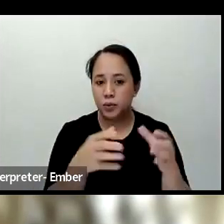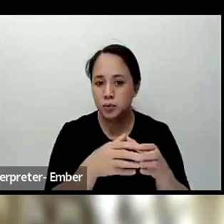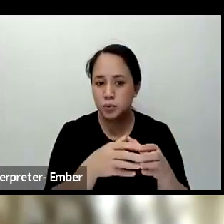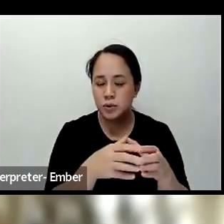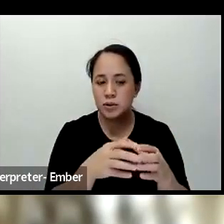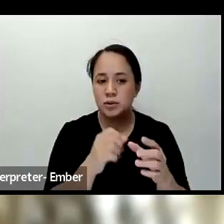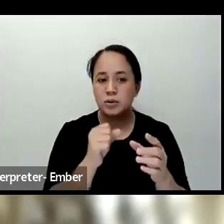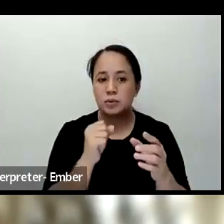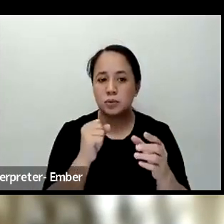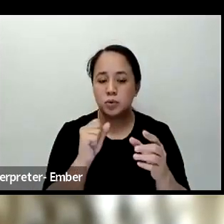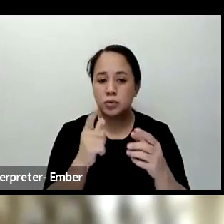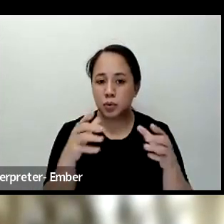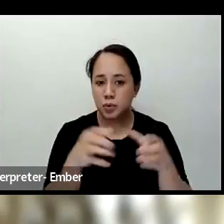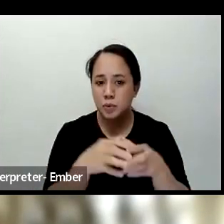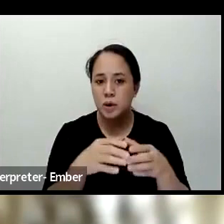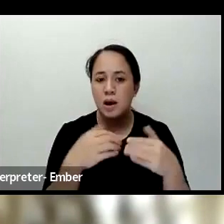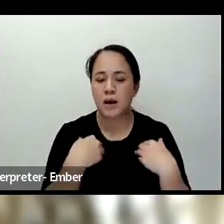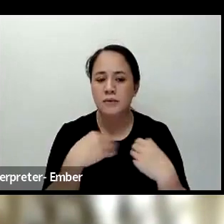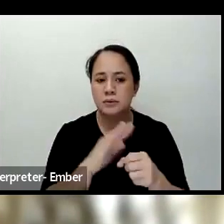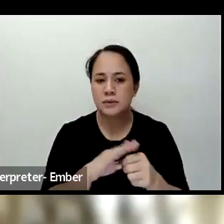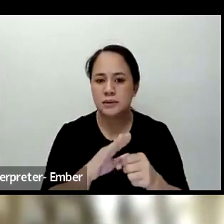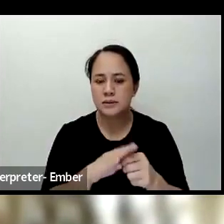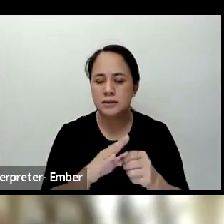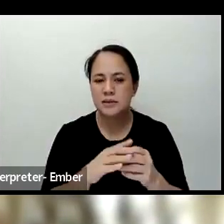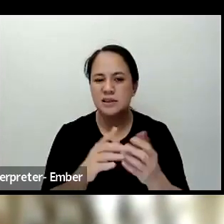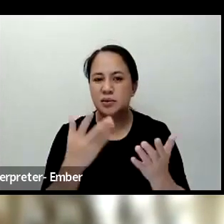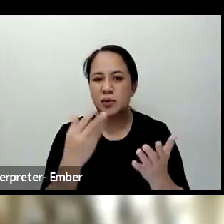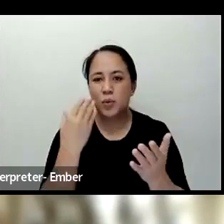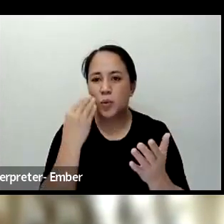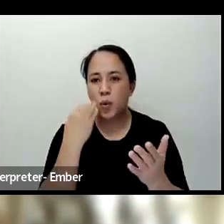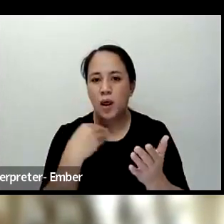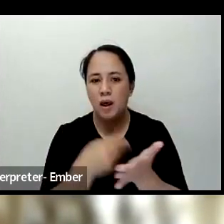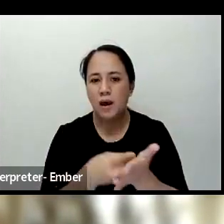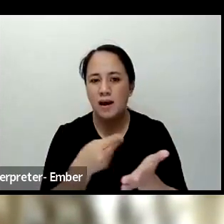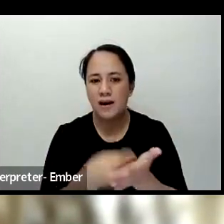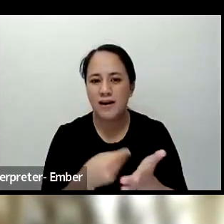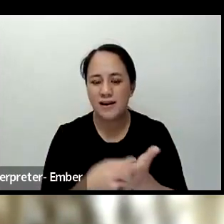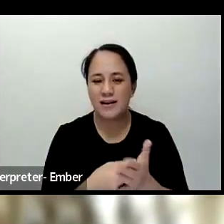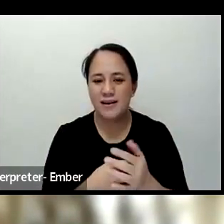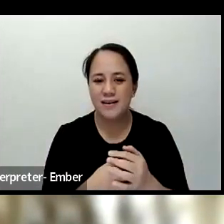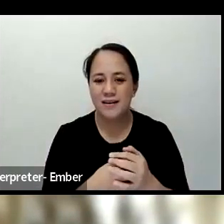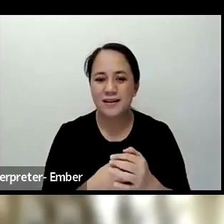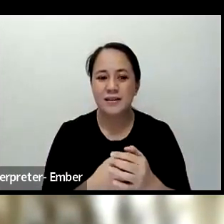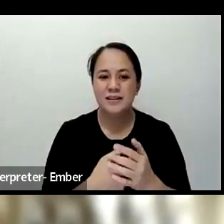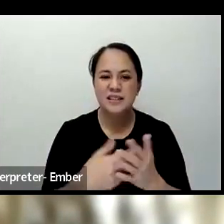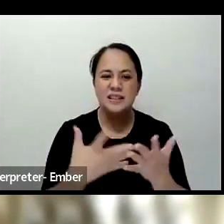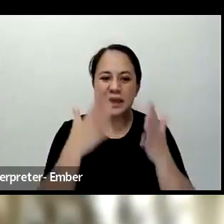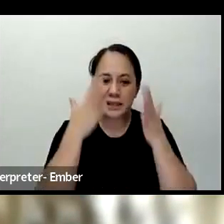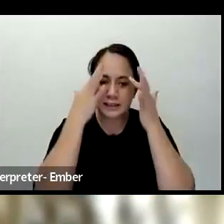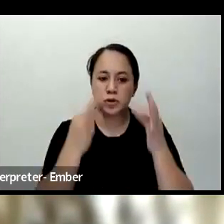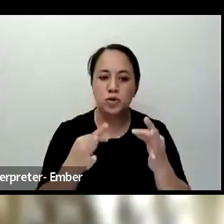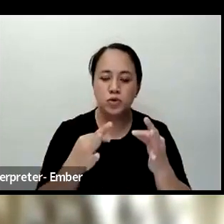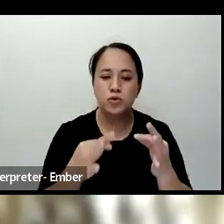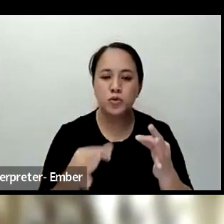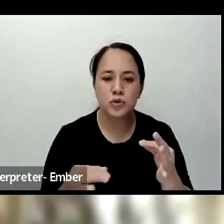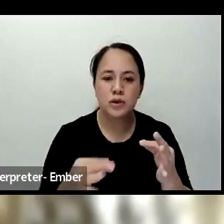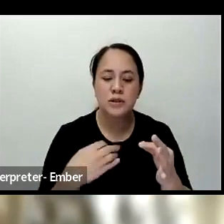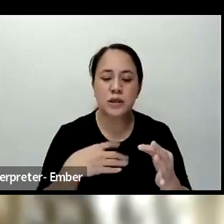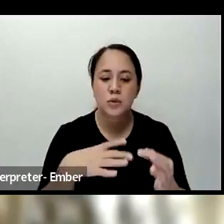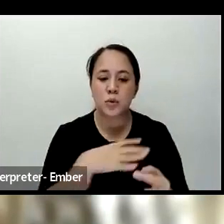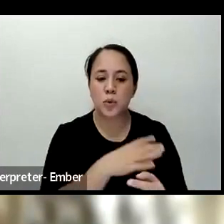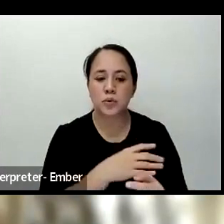social sector is very much underfunded. And it's a decision that